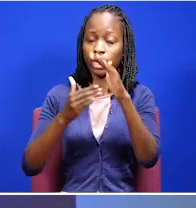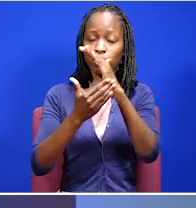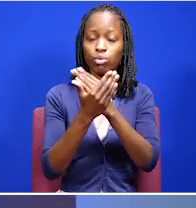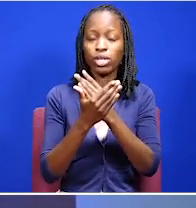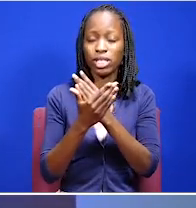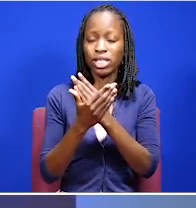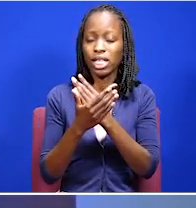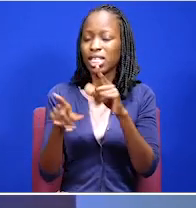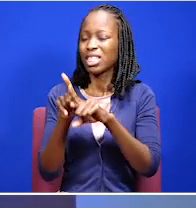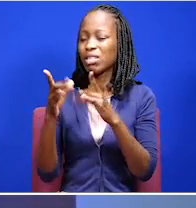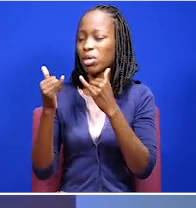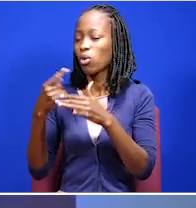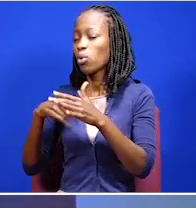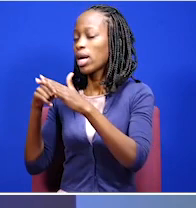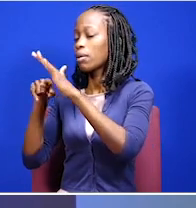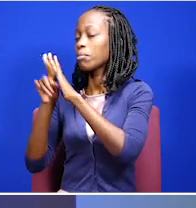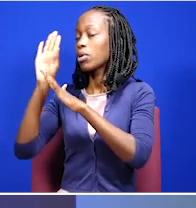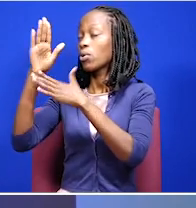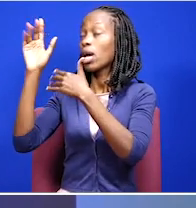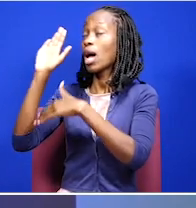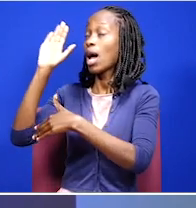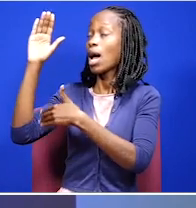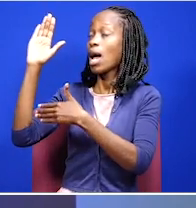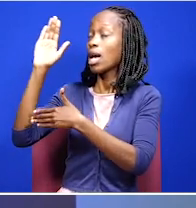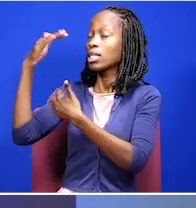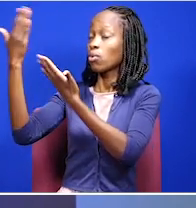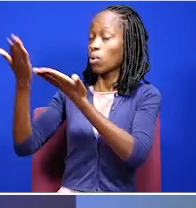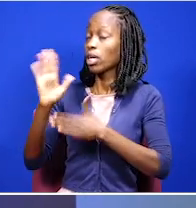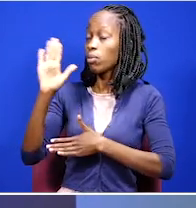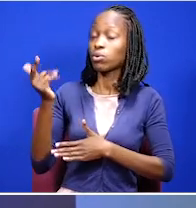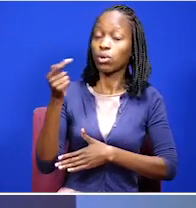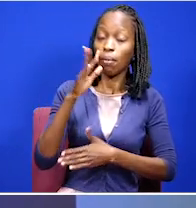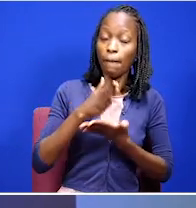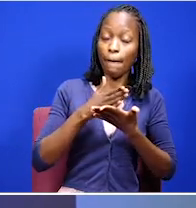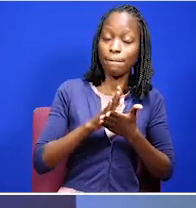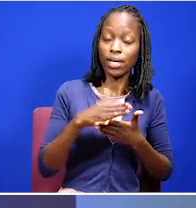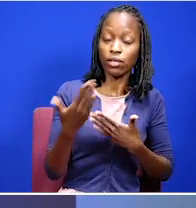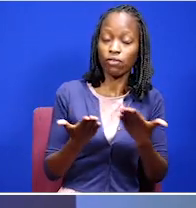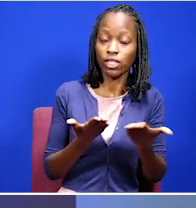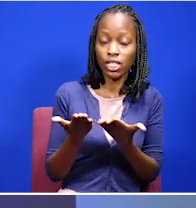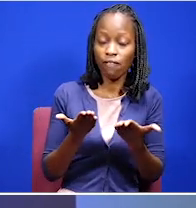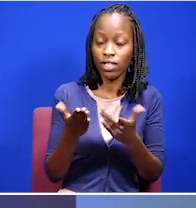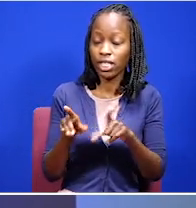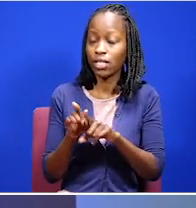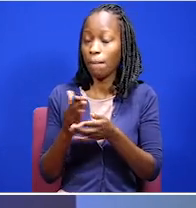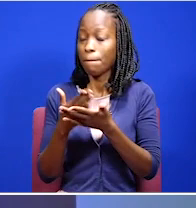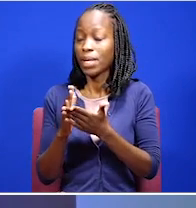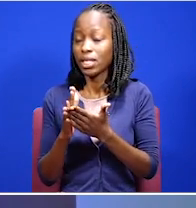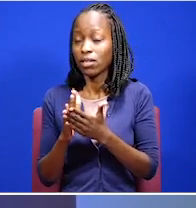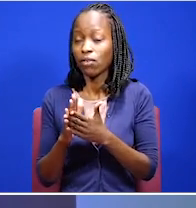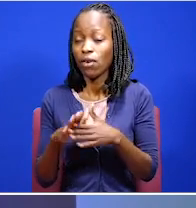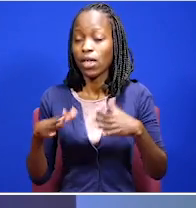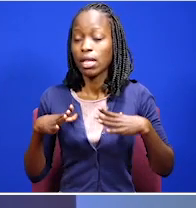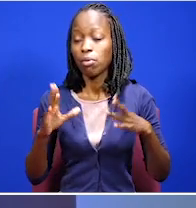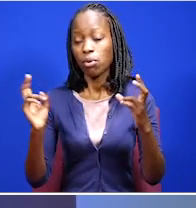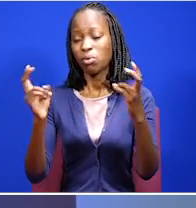even right away, we are accessing you and asking you to come and be part of this service, part of this group of